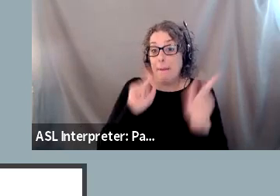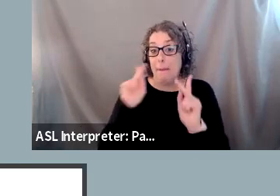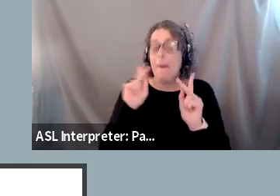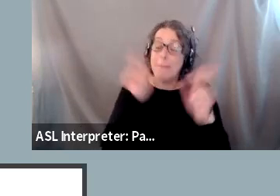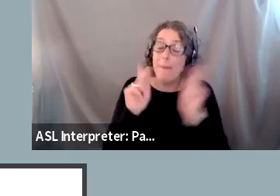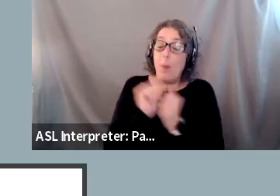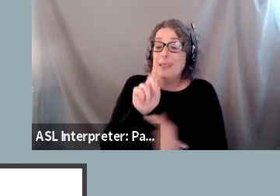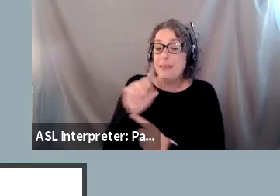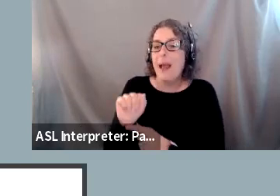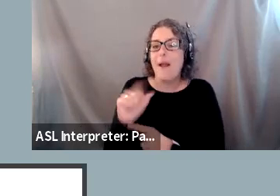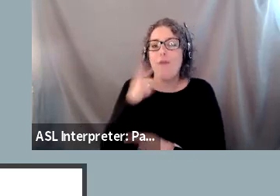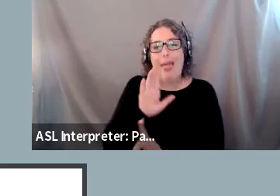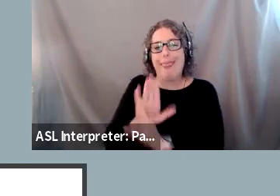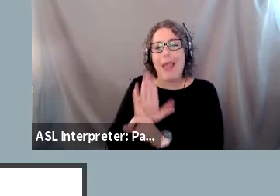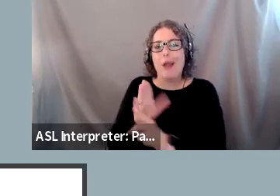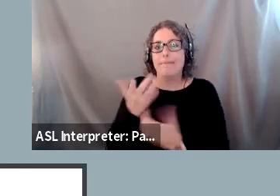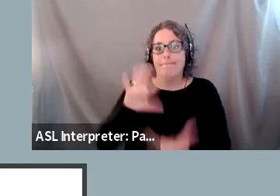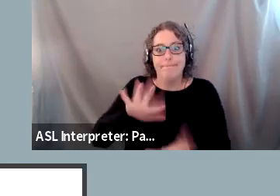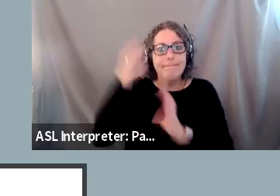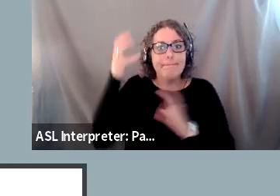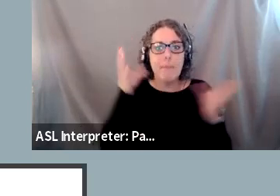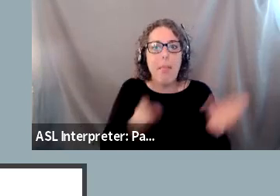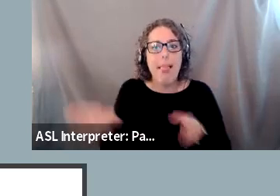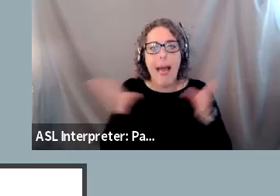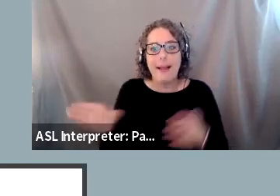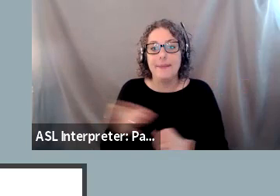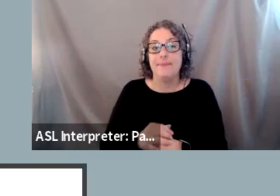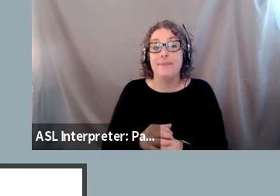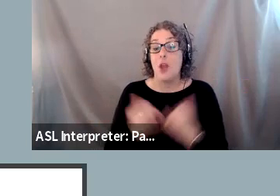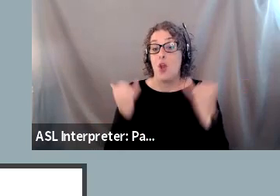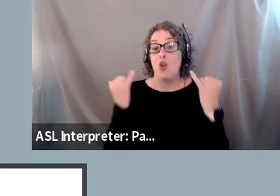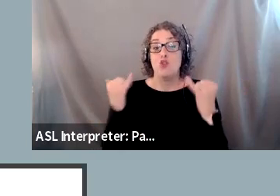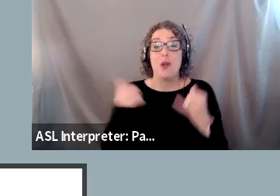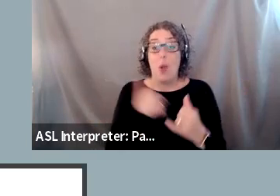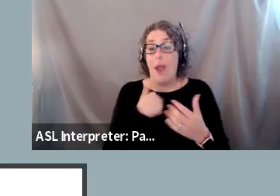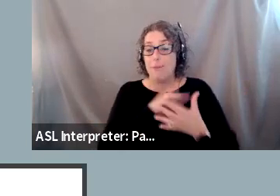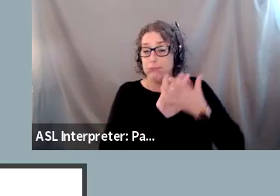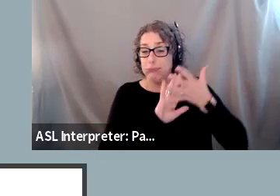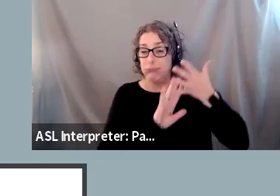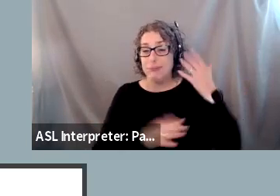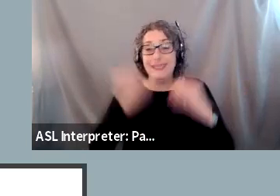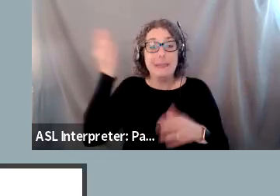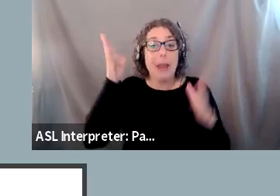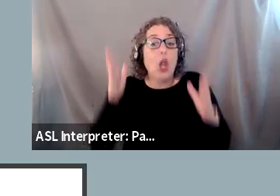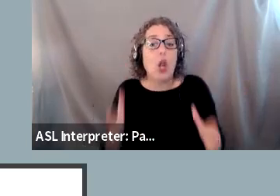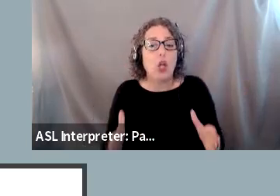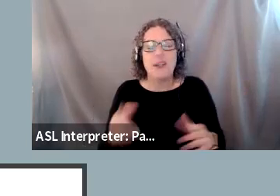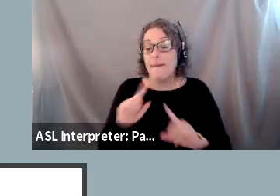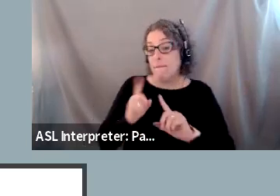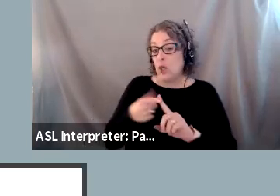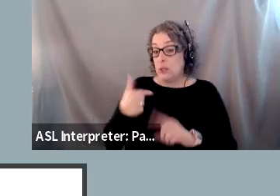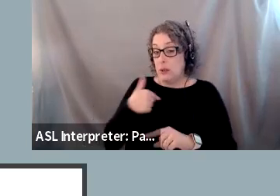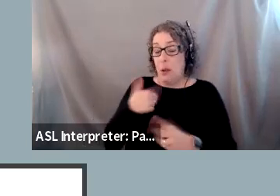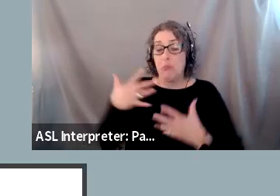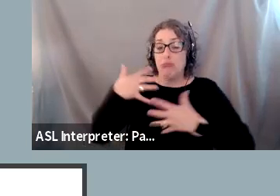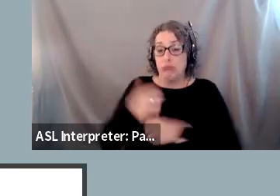We have great speakers lined up for you this afternoon. And so I'm going to give a little bit of an overview here, and then I'm going to